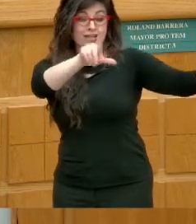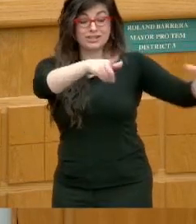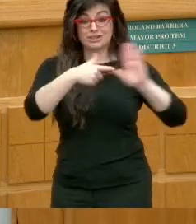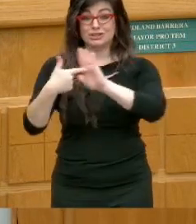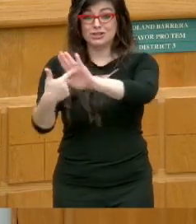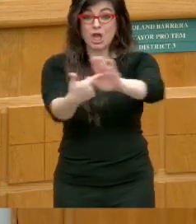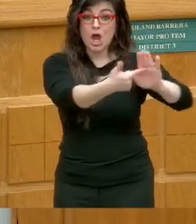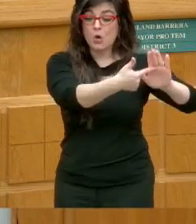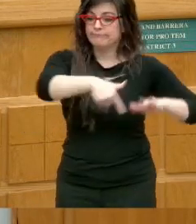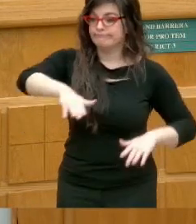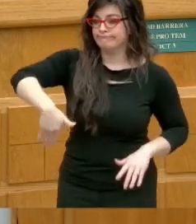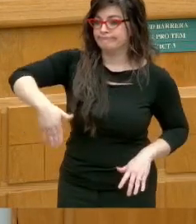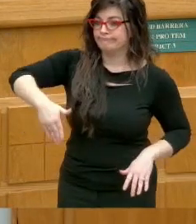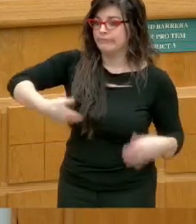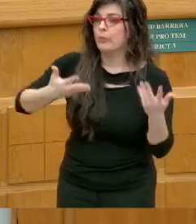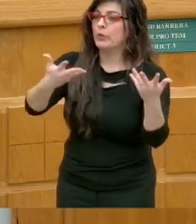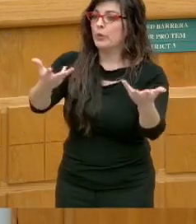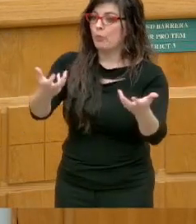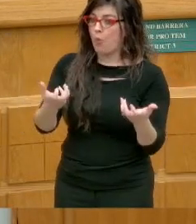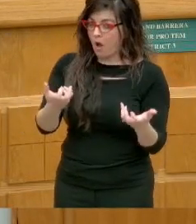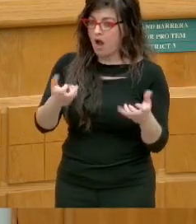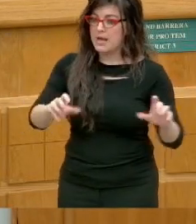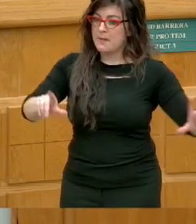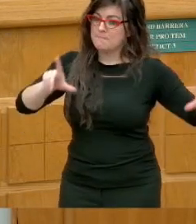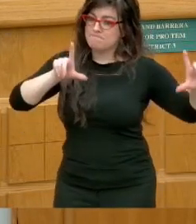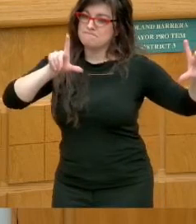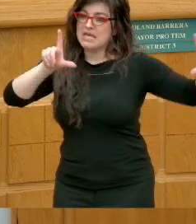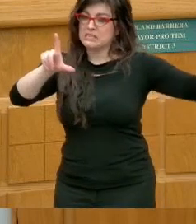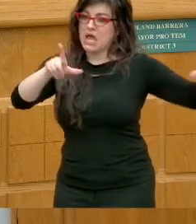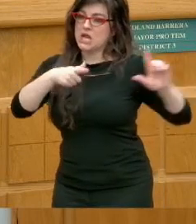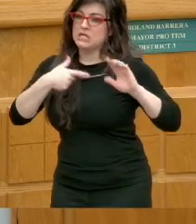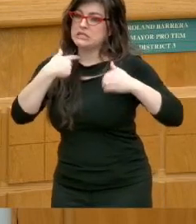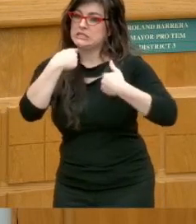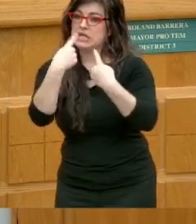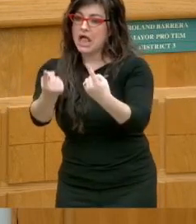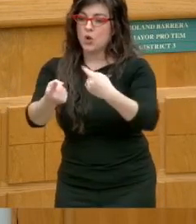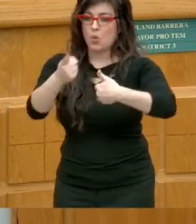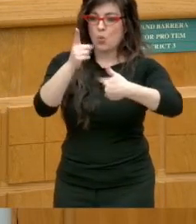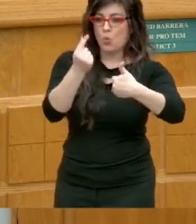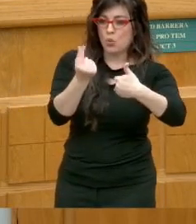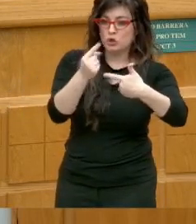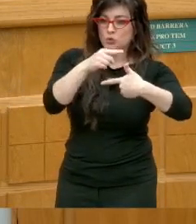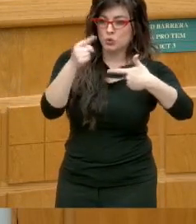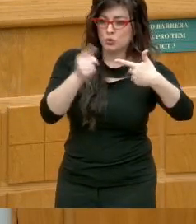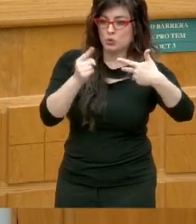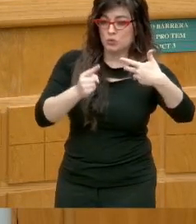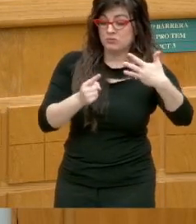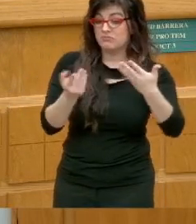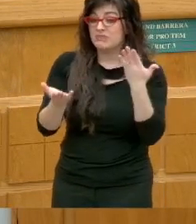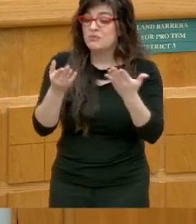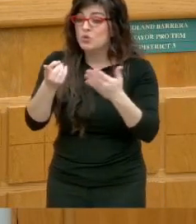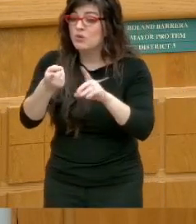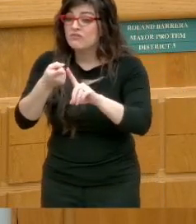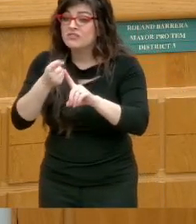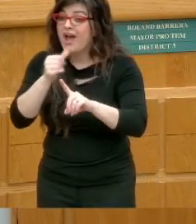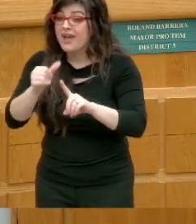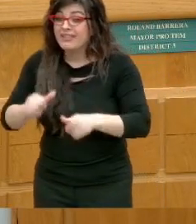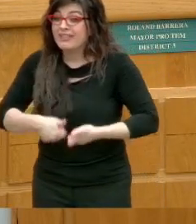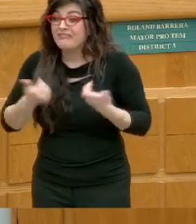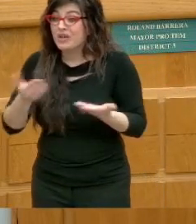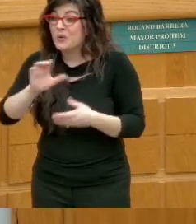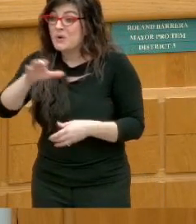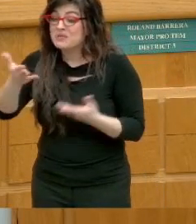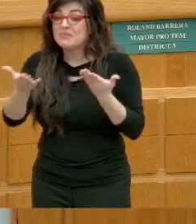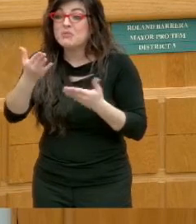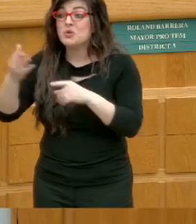really stress the same things we talk about at these press briefings. If you're from out of town, you need to know what we expect of you with regards to